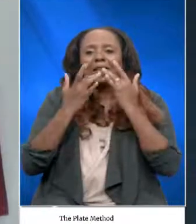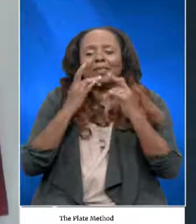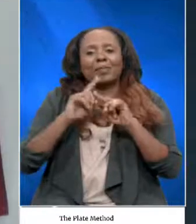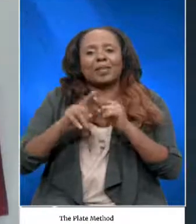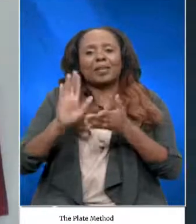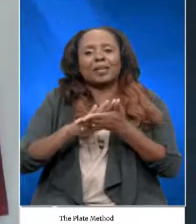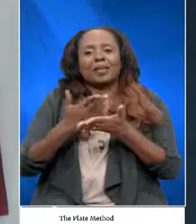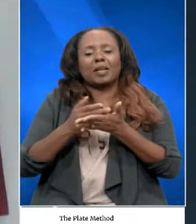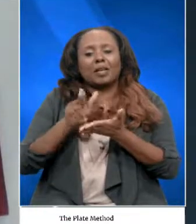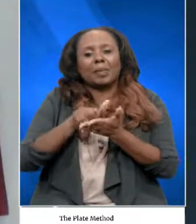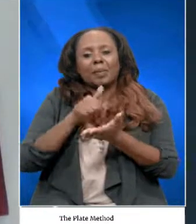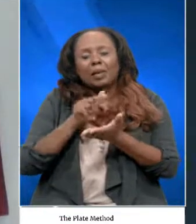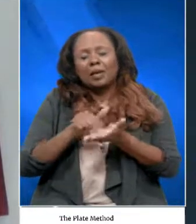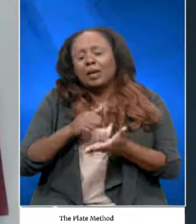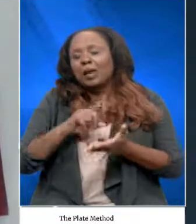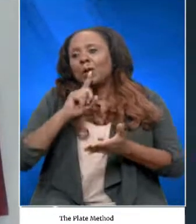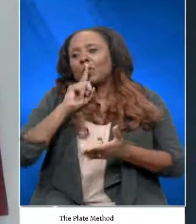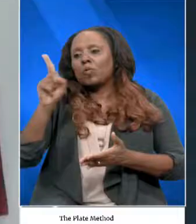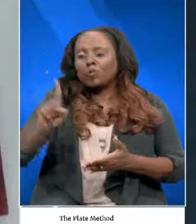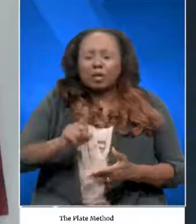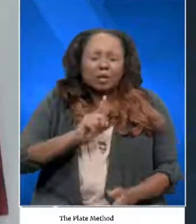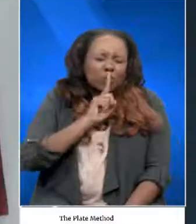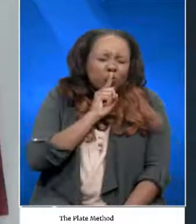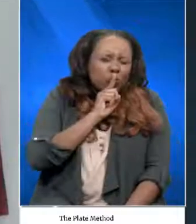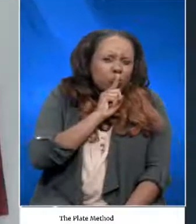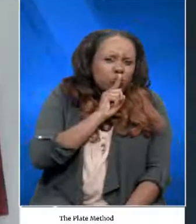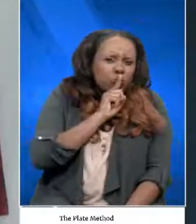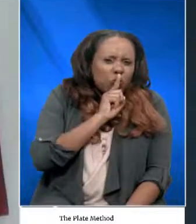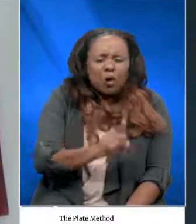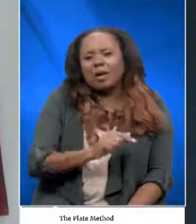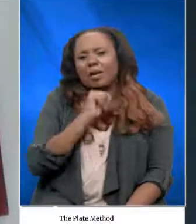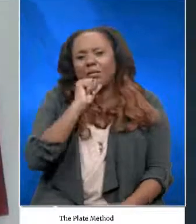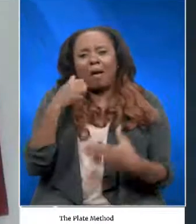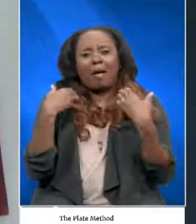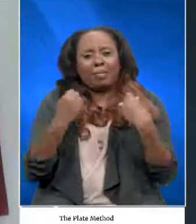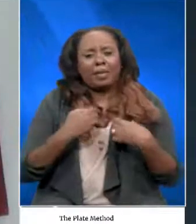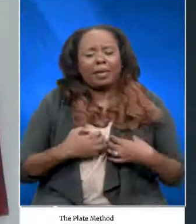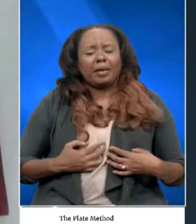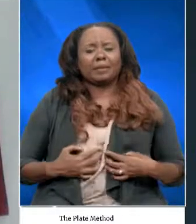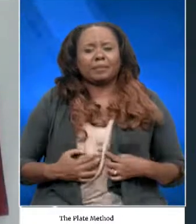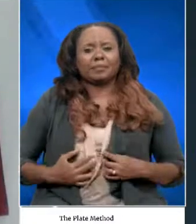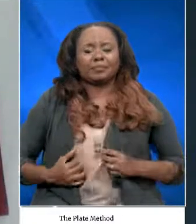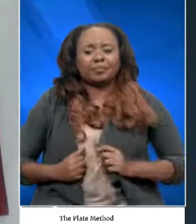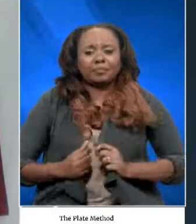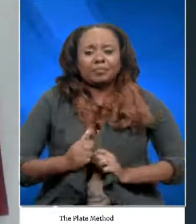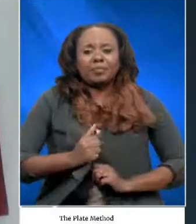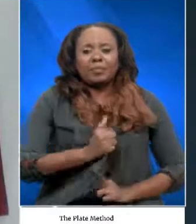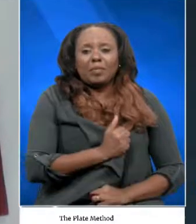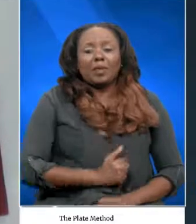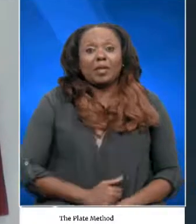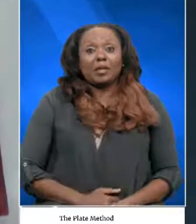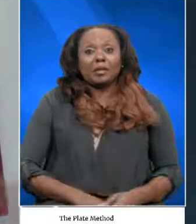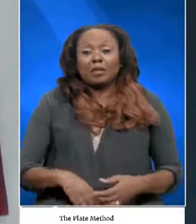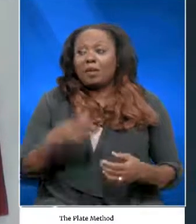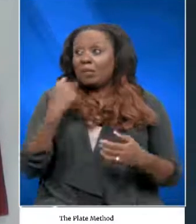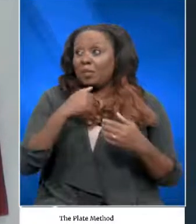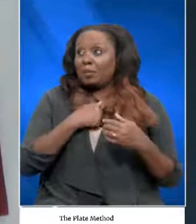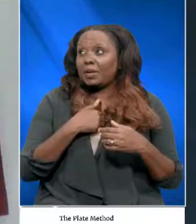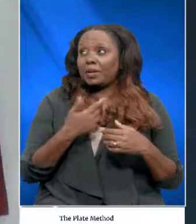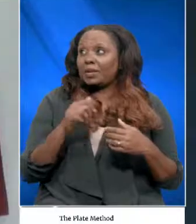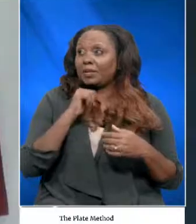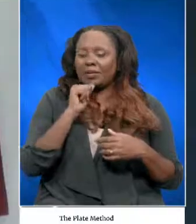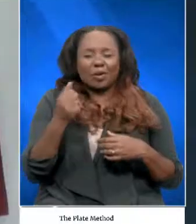is extremely, Yeah. extremely unhealthy. In my life, there's no place for it. And the cooking